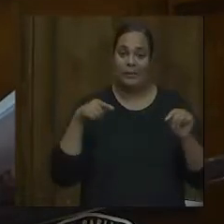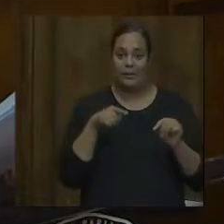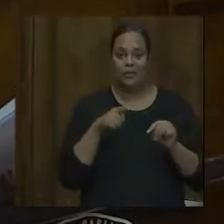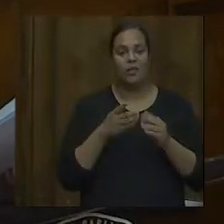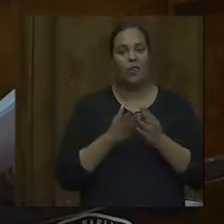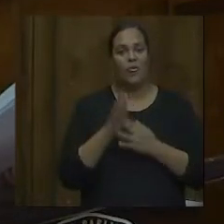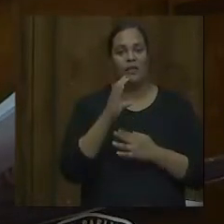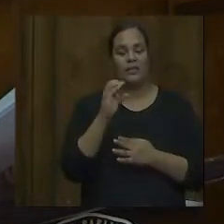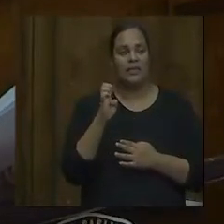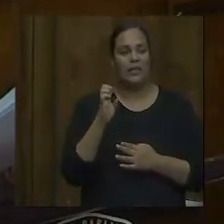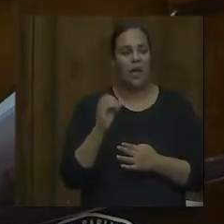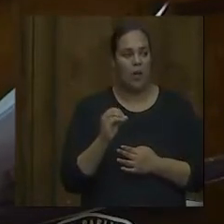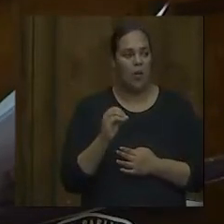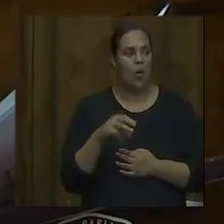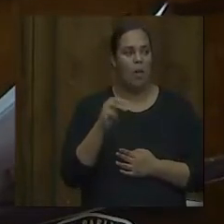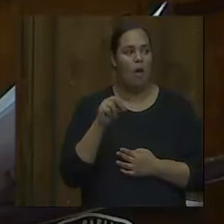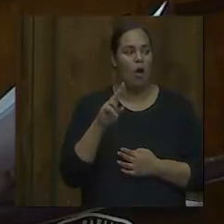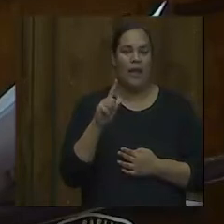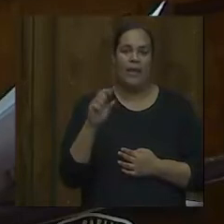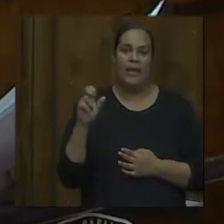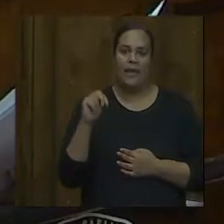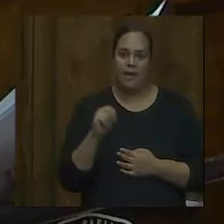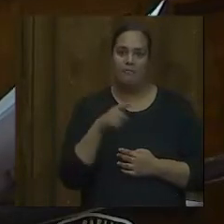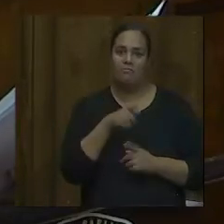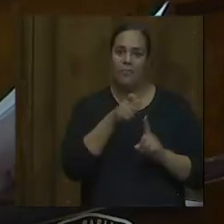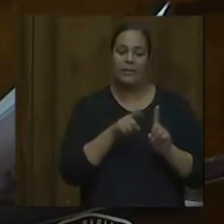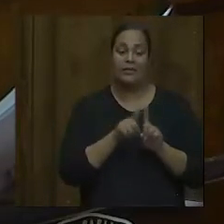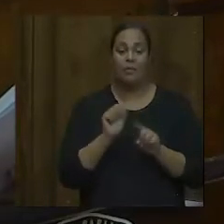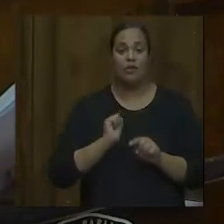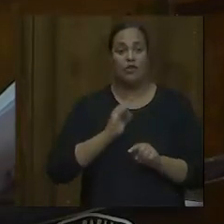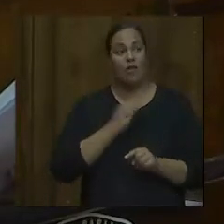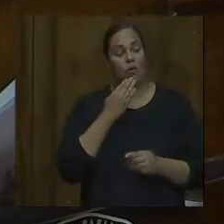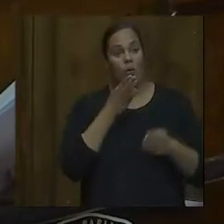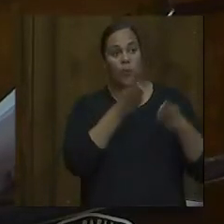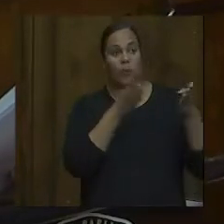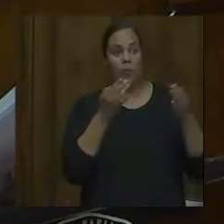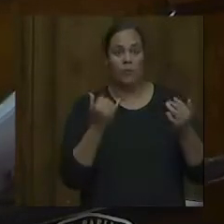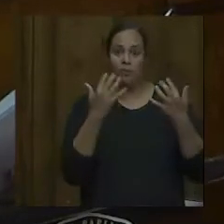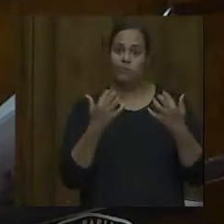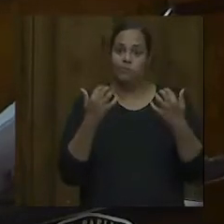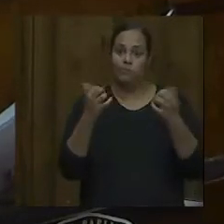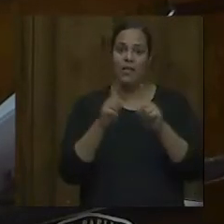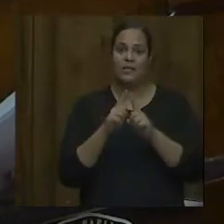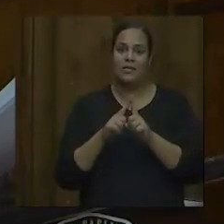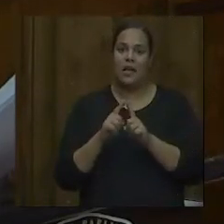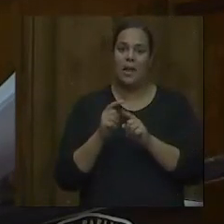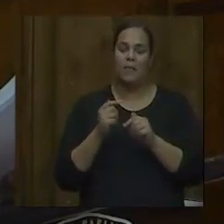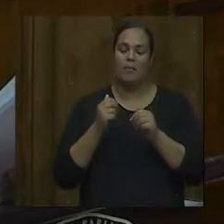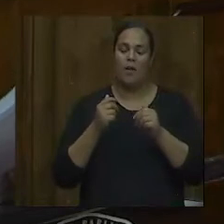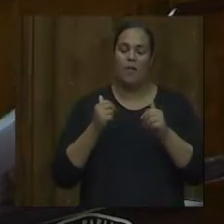its CEO Dr. Marlene Leroux and her staff in the gallery here this afternoon, and the Baxter